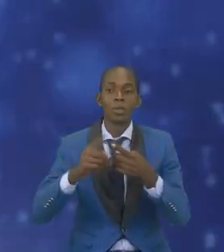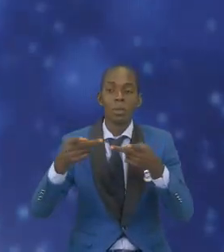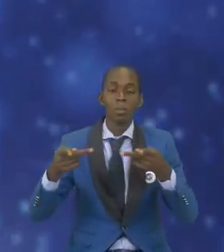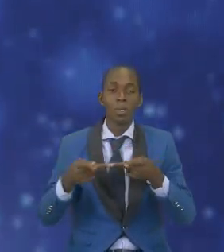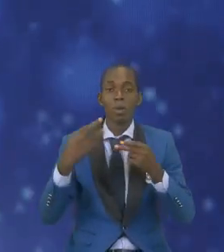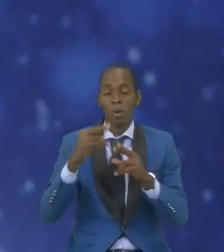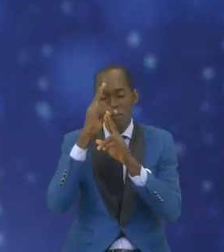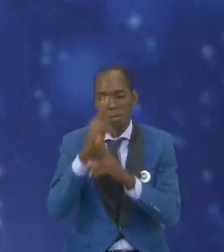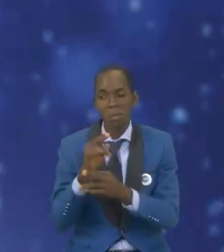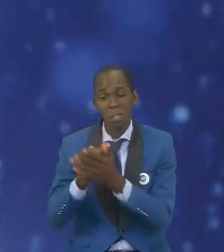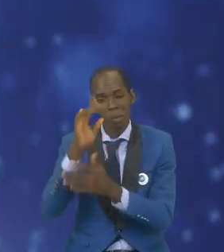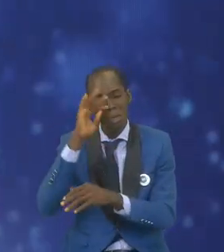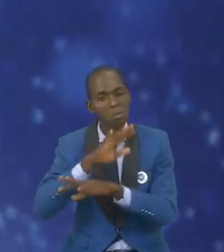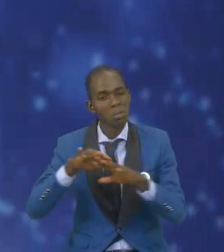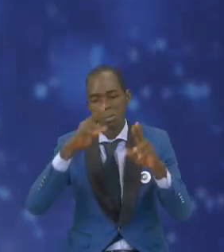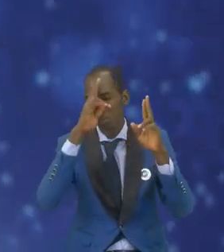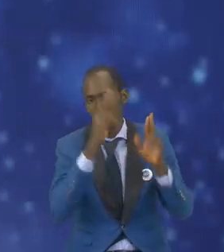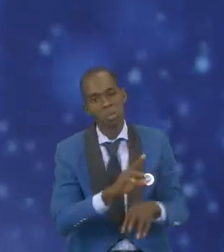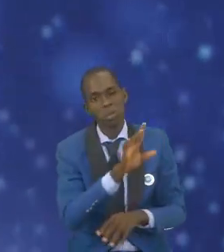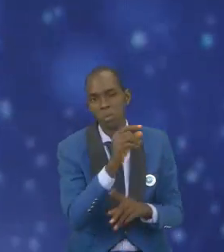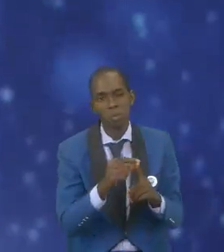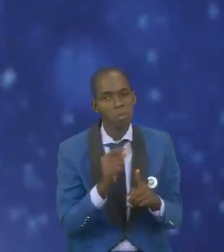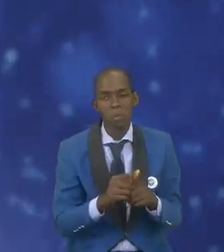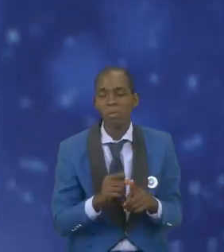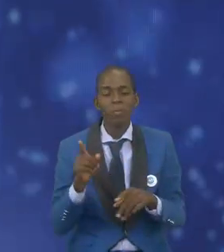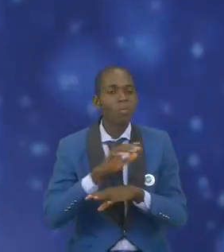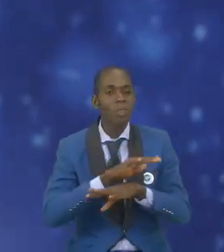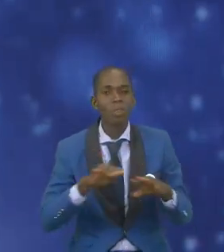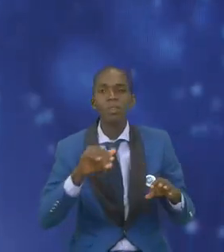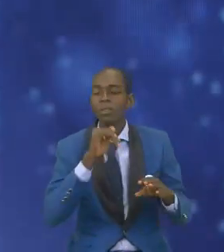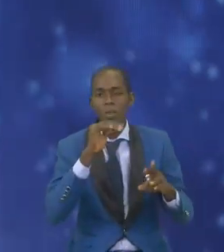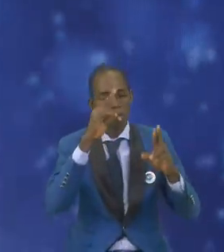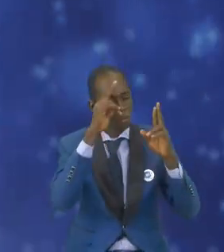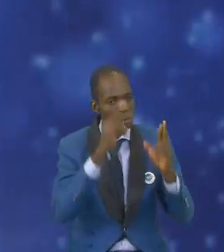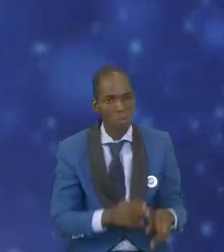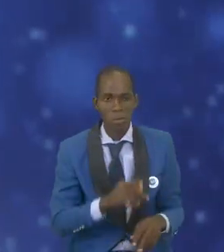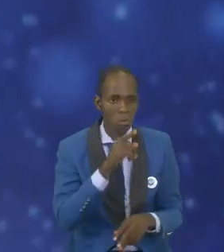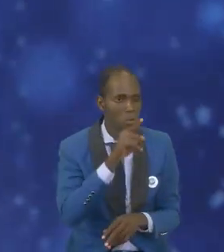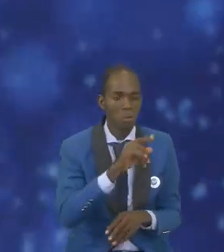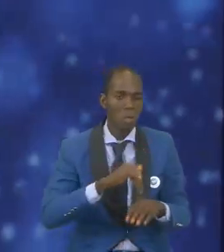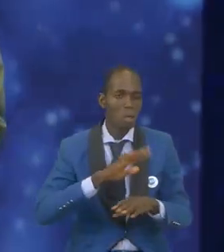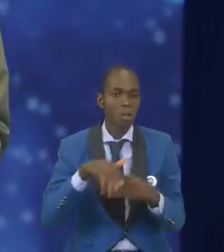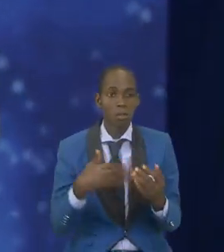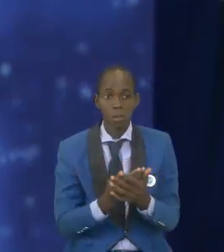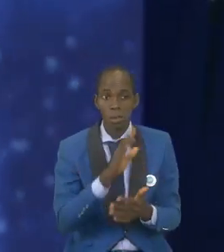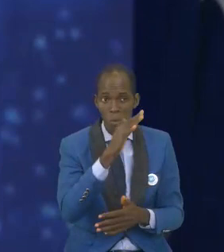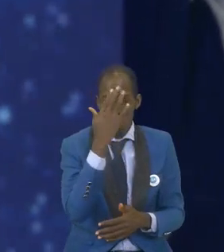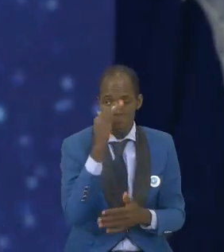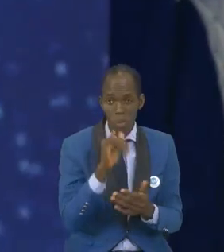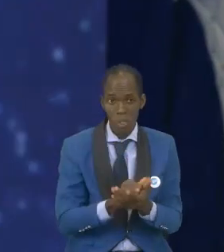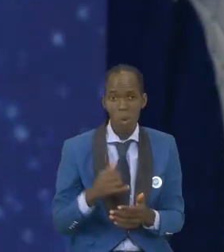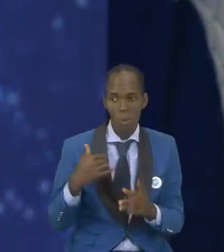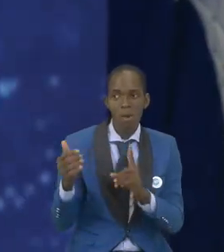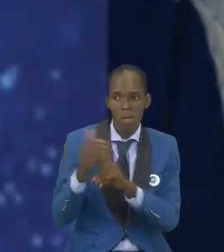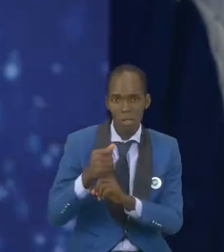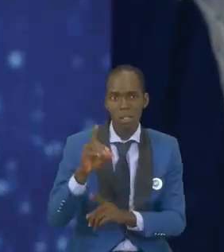doesn't regard you. Neither does he regard your edict, Do you know he prayed to